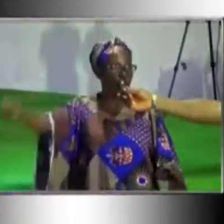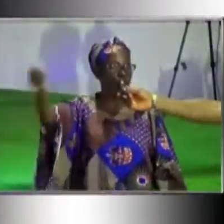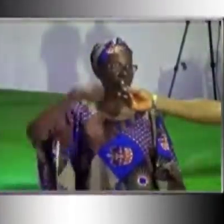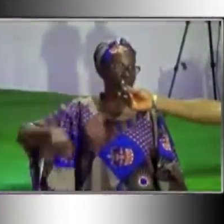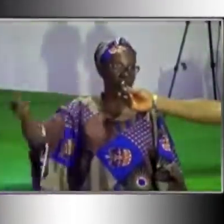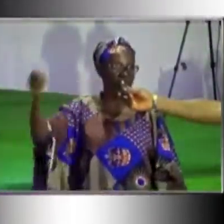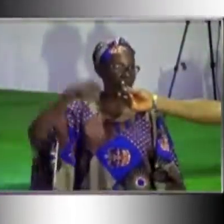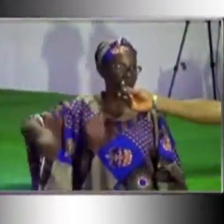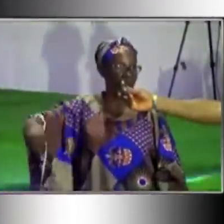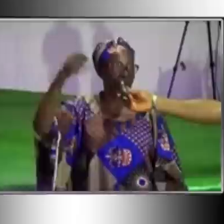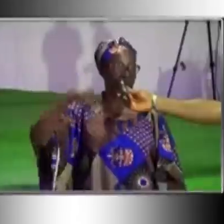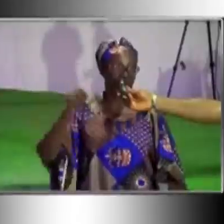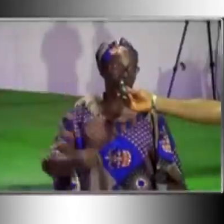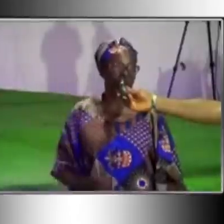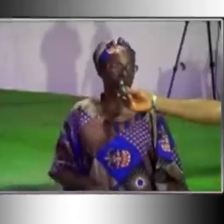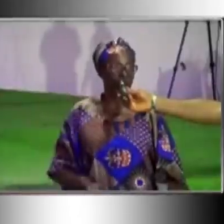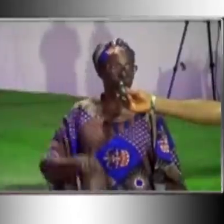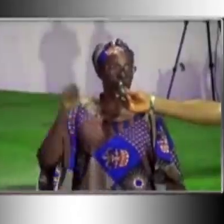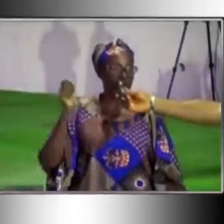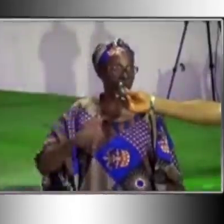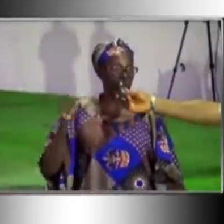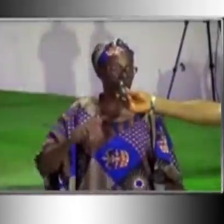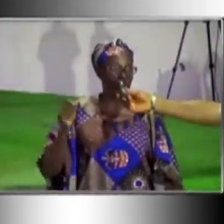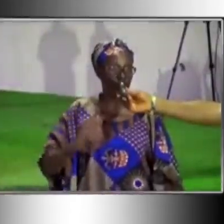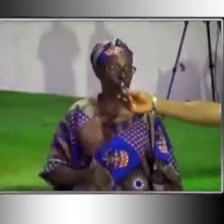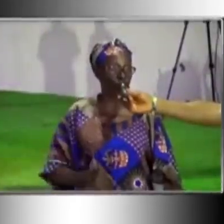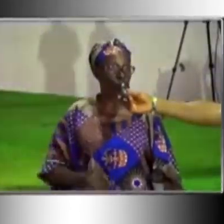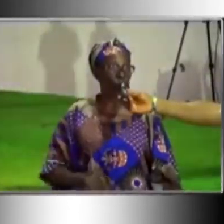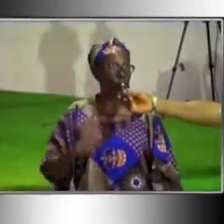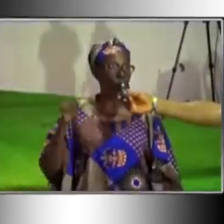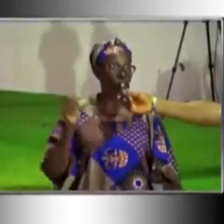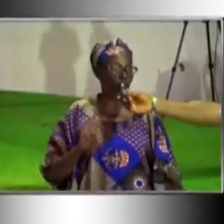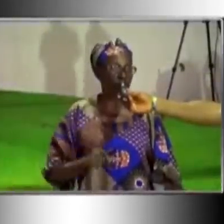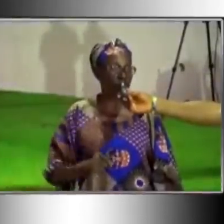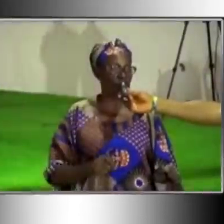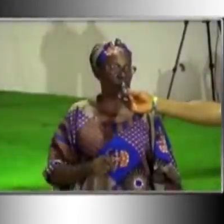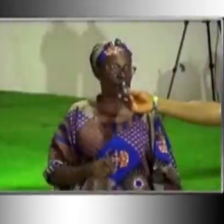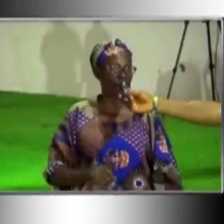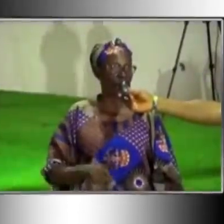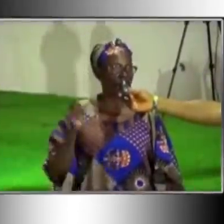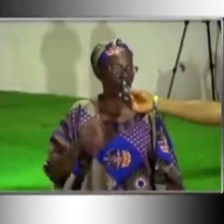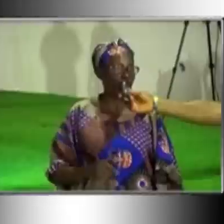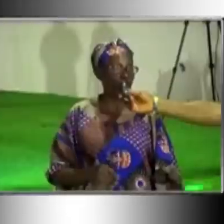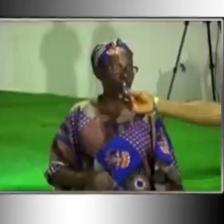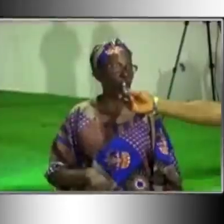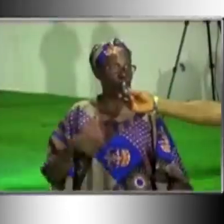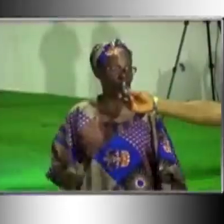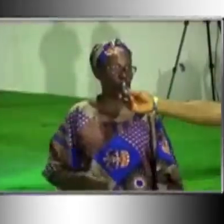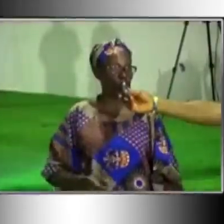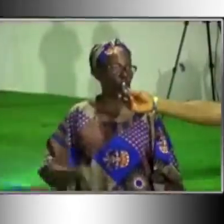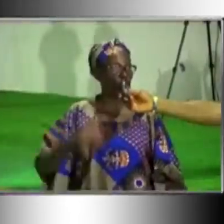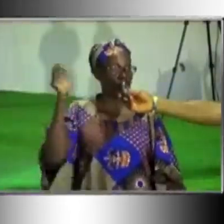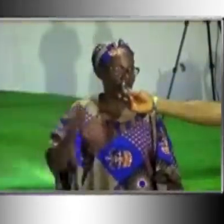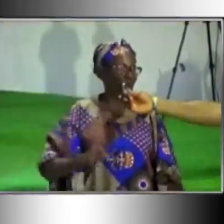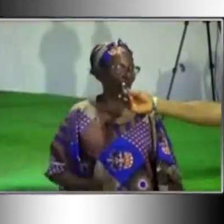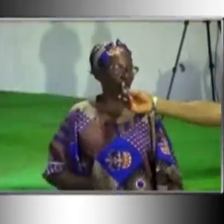n wa rin ile yen le meta oni ki ile ojo yen to su pe yan kan se pe oni yen pe kini problem o wa so